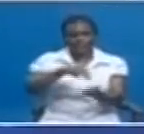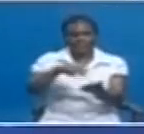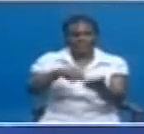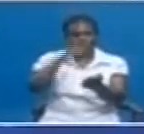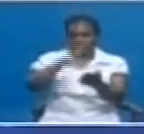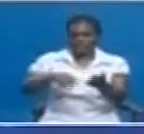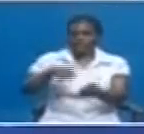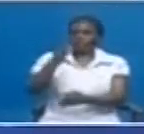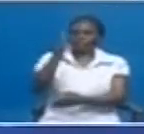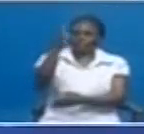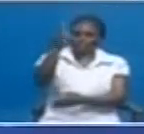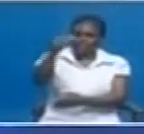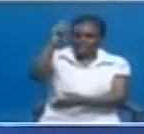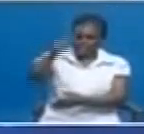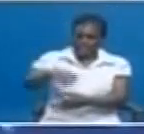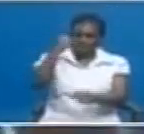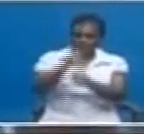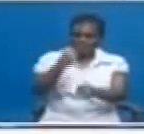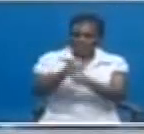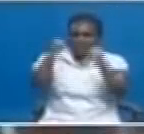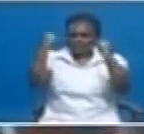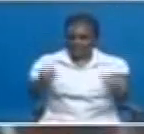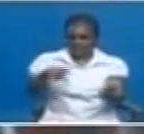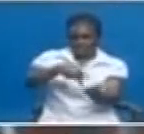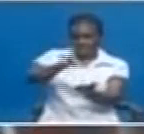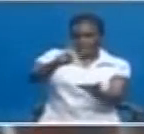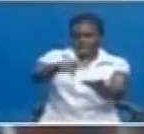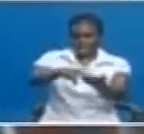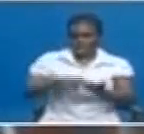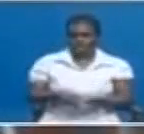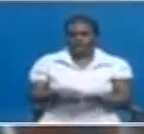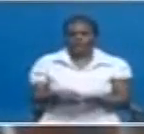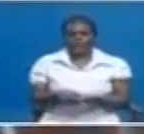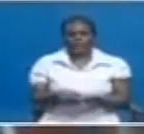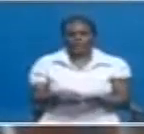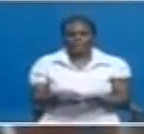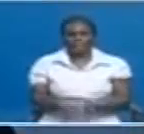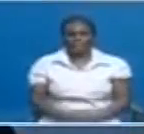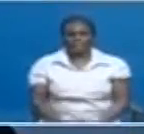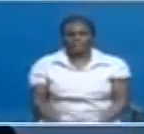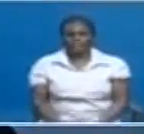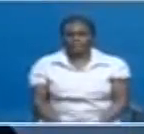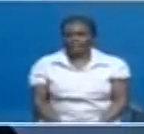over the future, we'll have to work much harder to pay the debt than what we've been doing before.